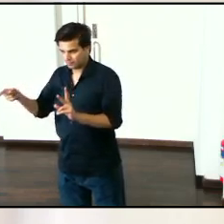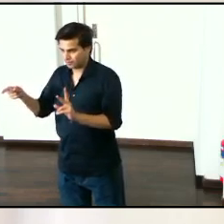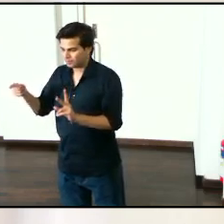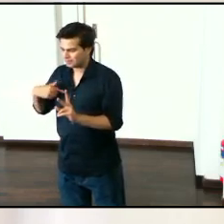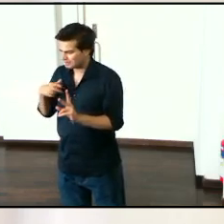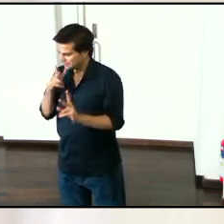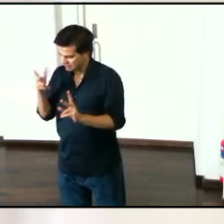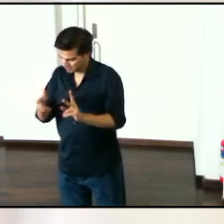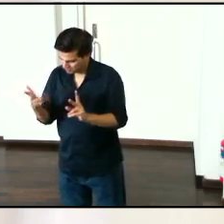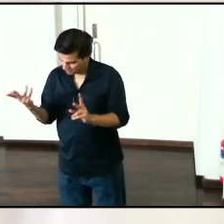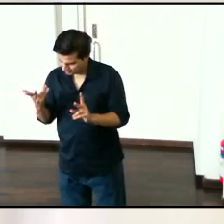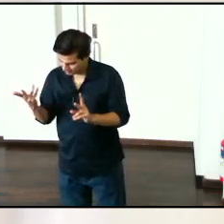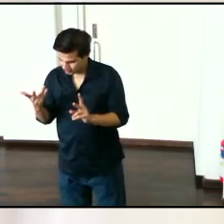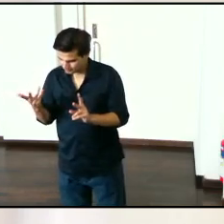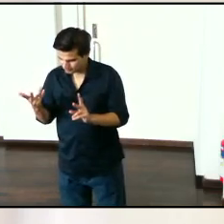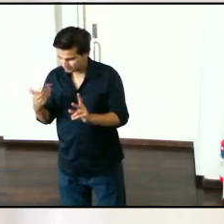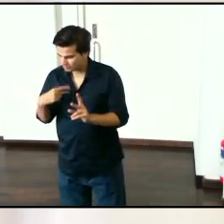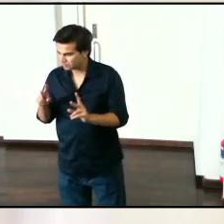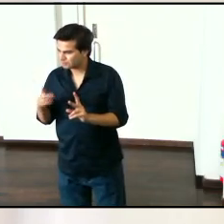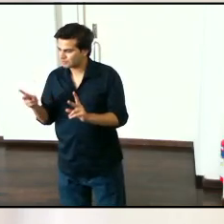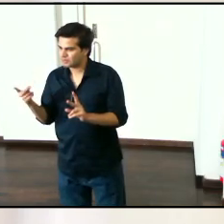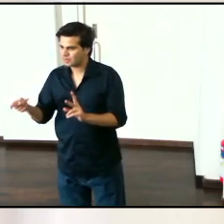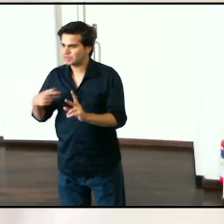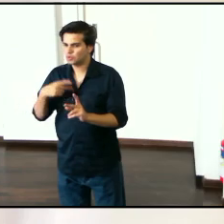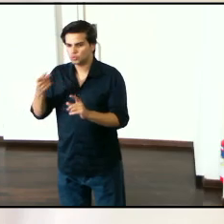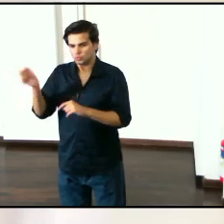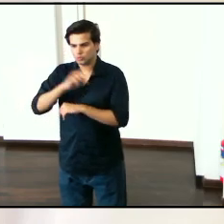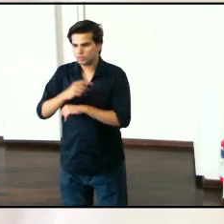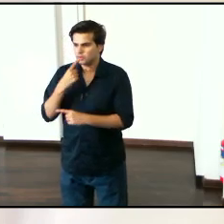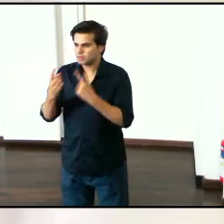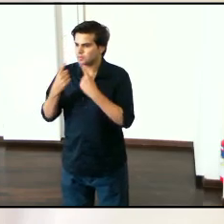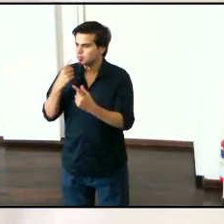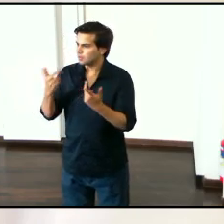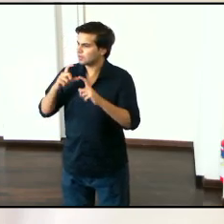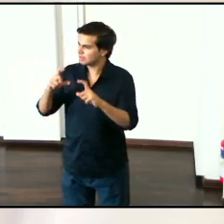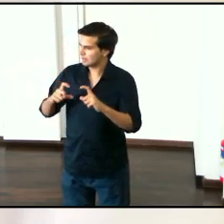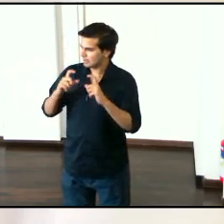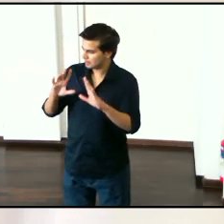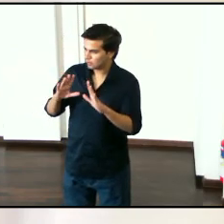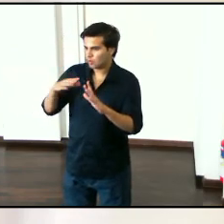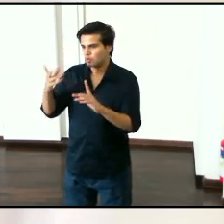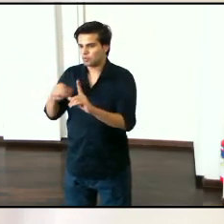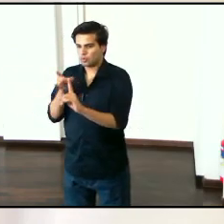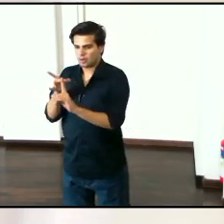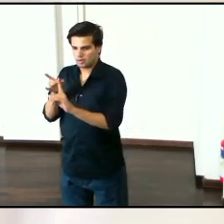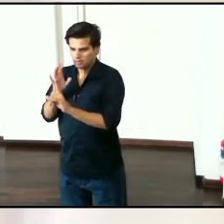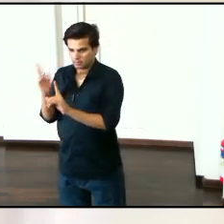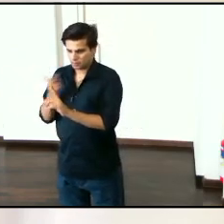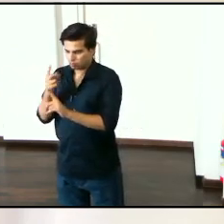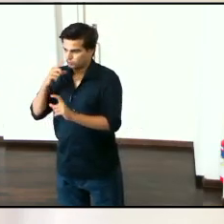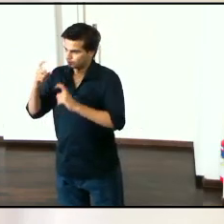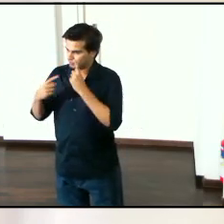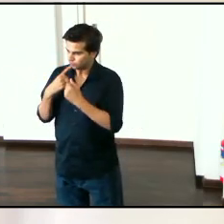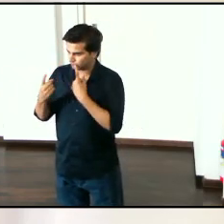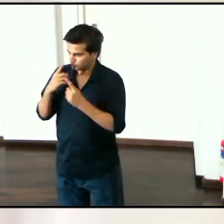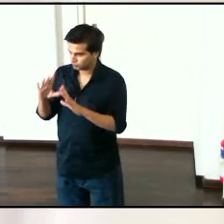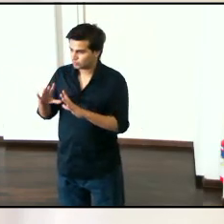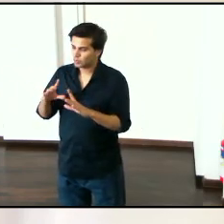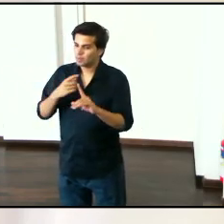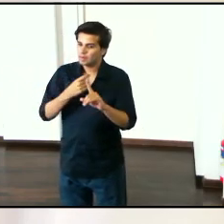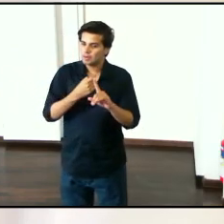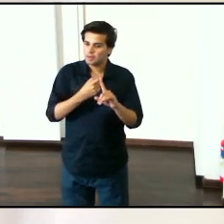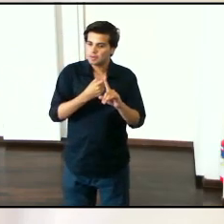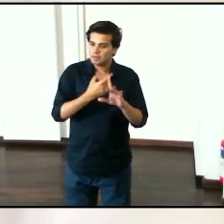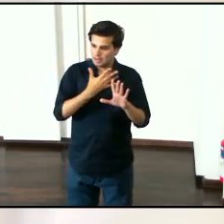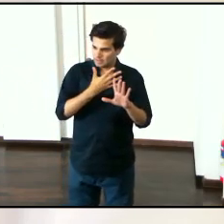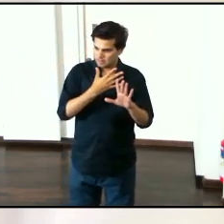we say, today we are speaking about care and solidarity, but that is also an act of care and